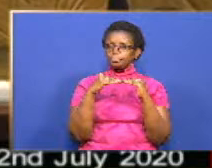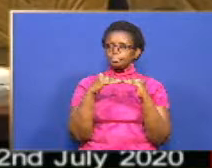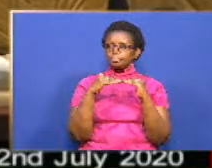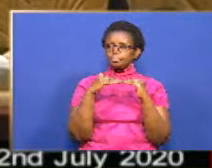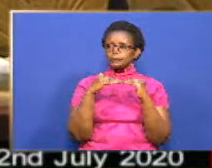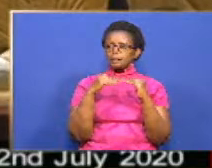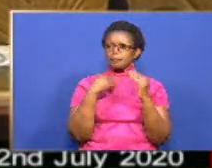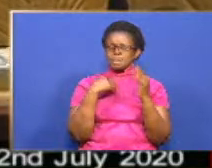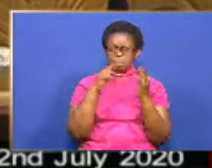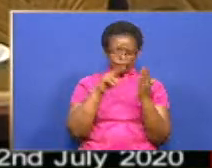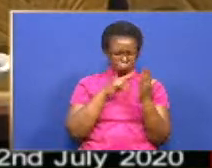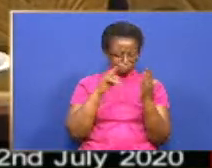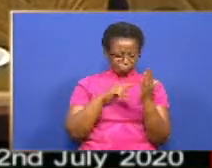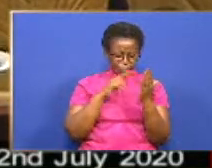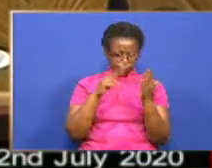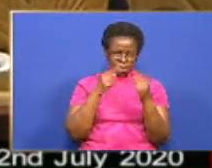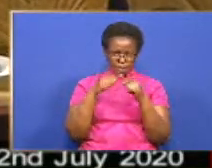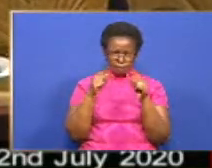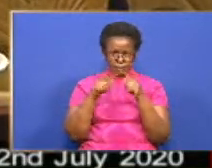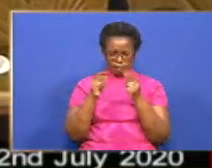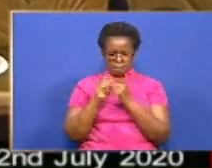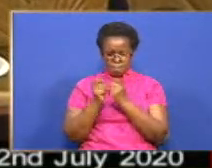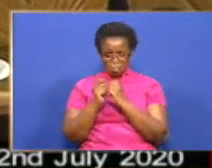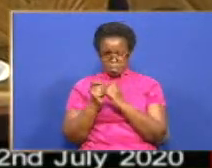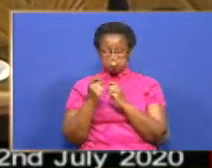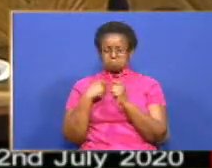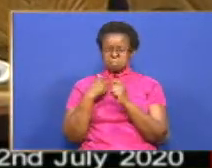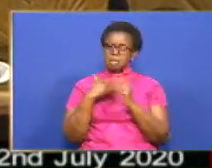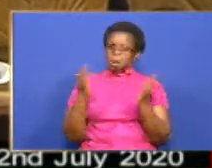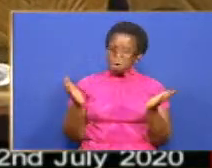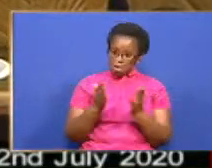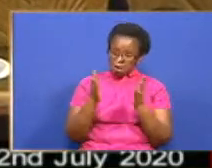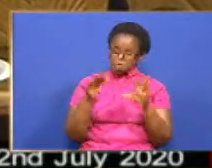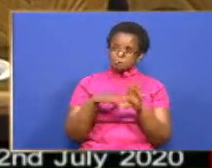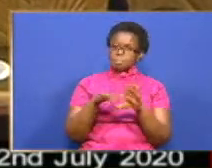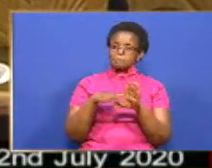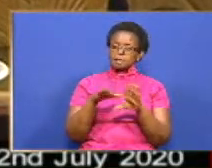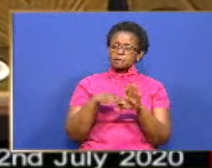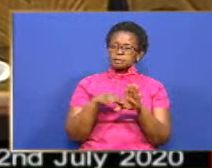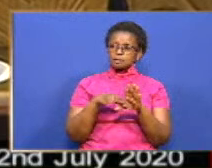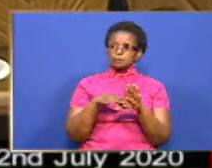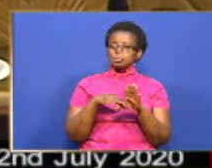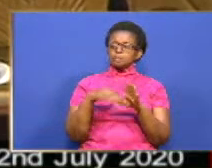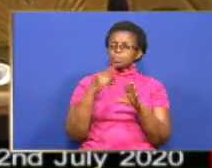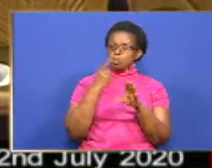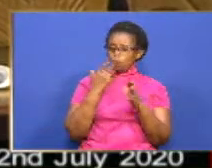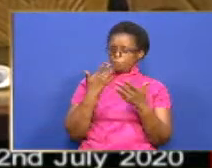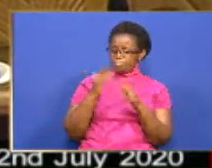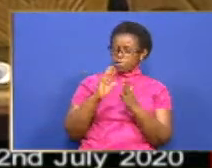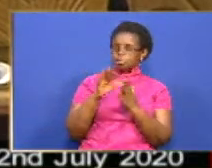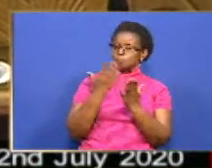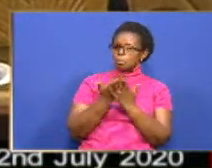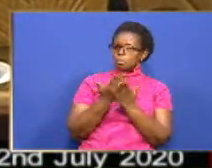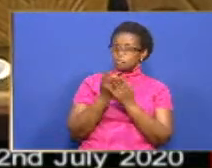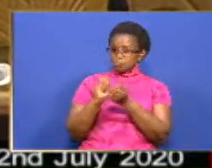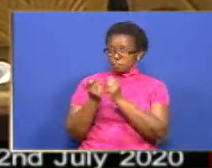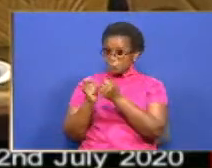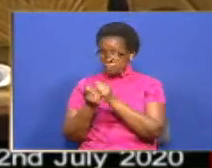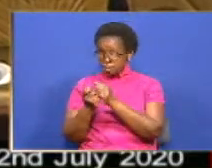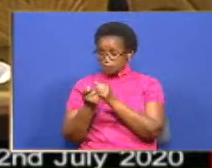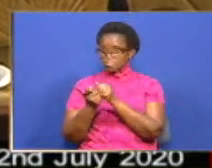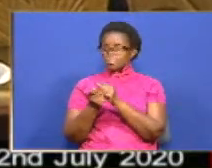various proposed amendments, and I would encourage the various members who have proposed amendments